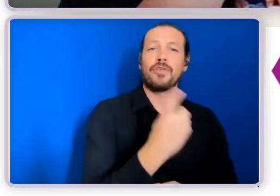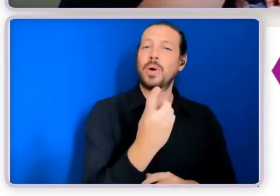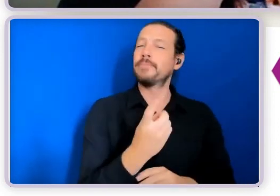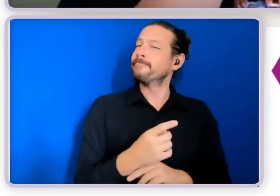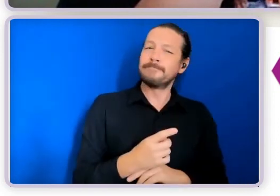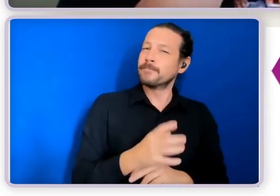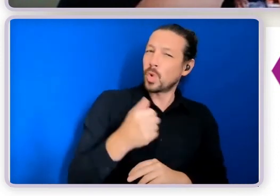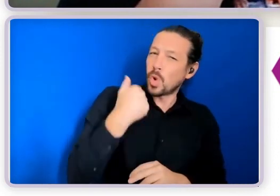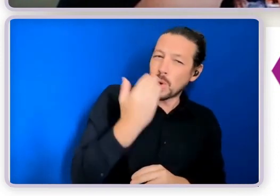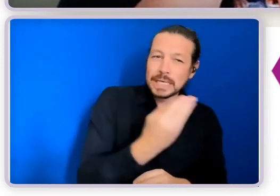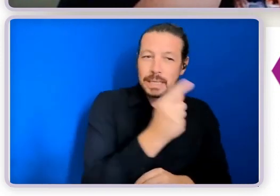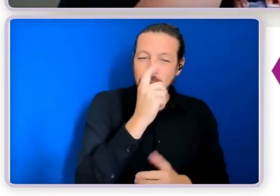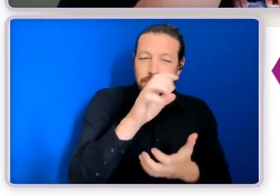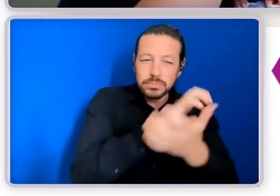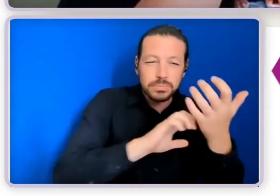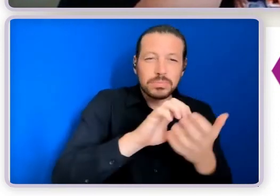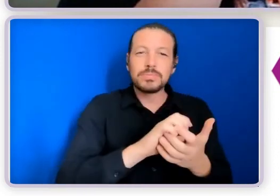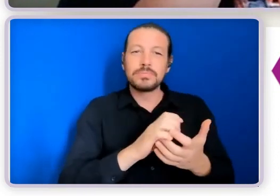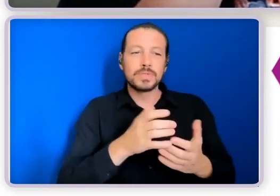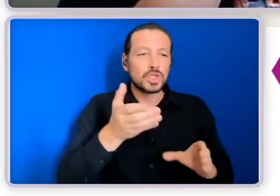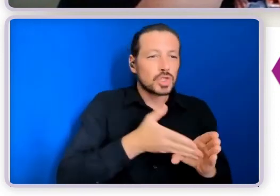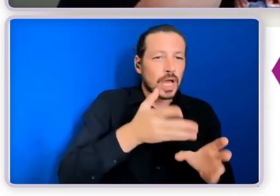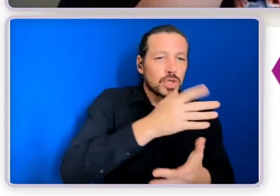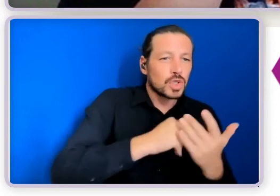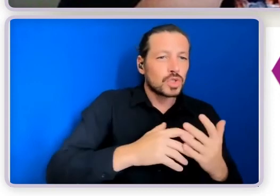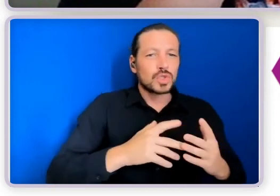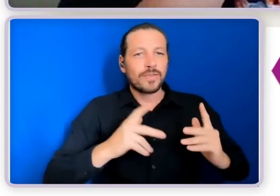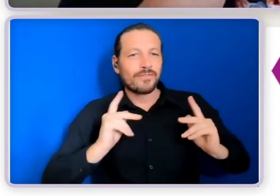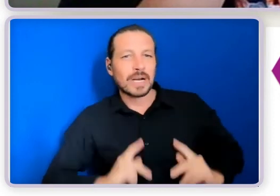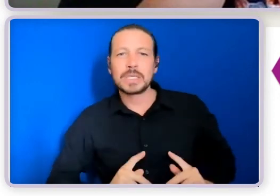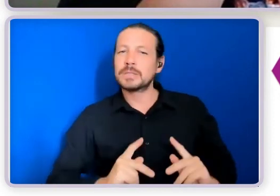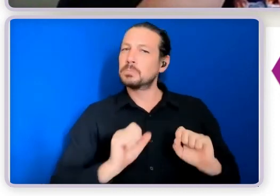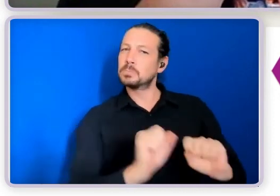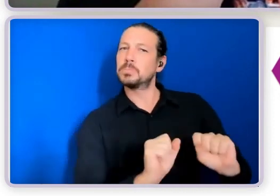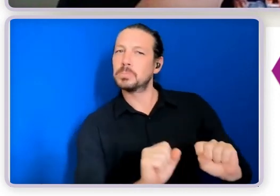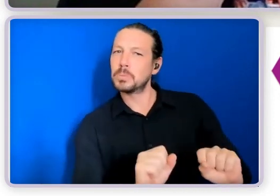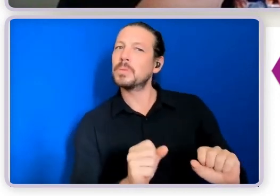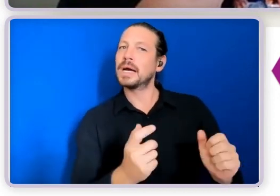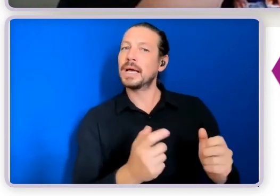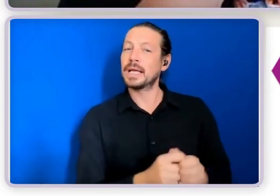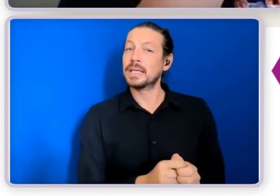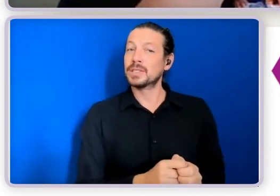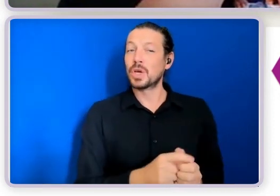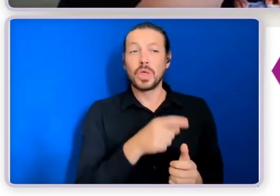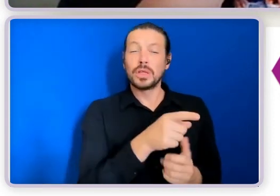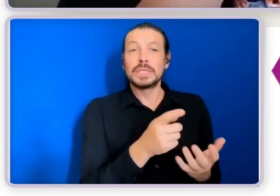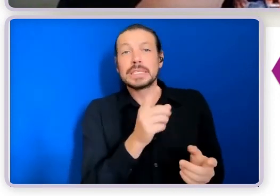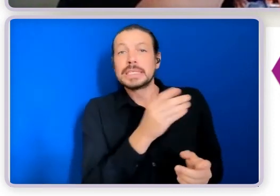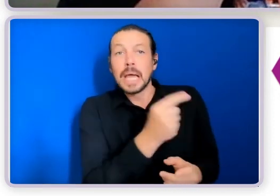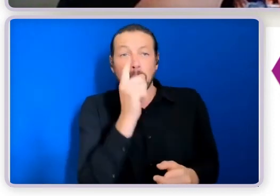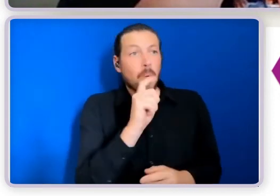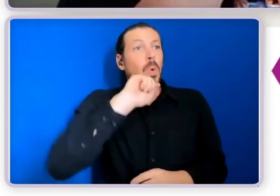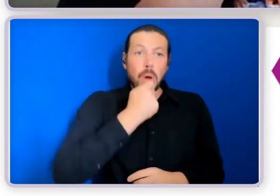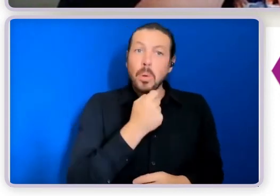and other disabilities that to never expect a behaviour of concern from them again is unrealistic. However, the research